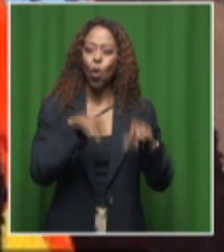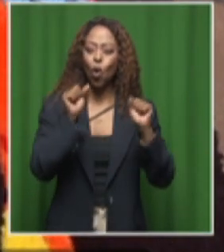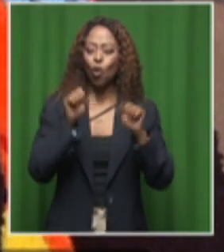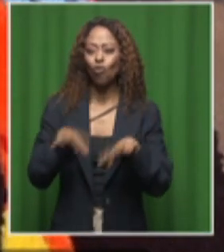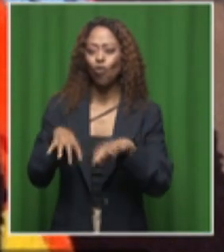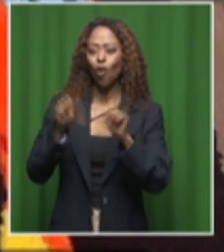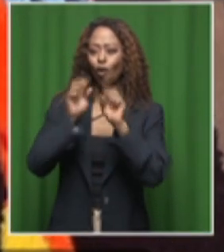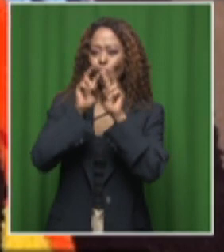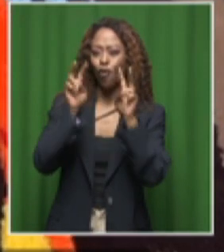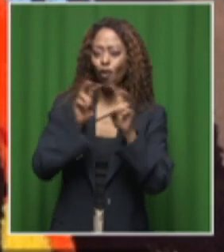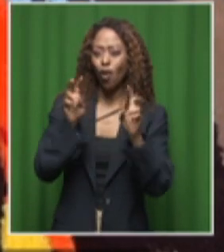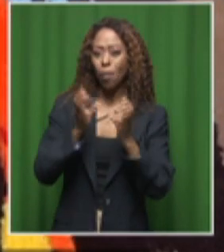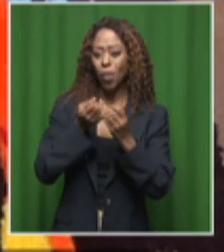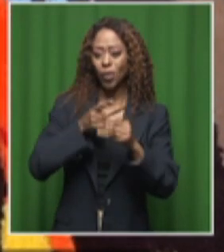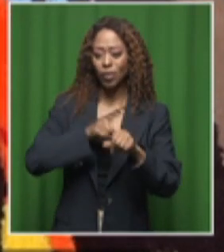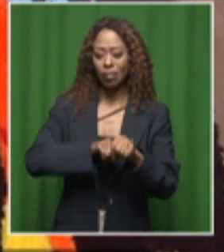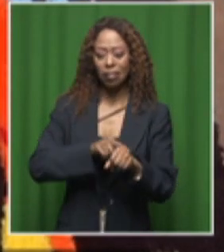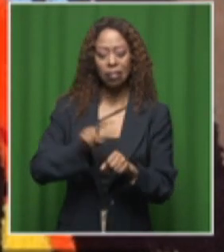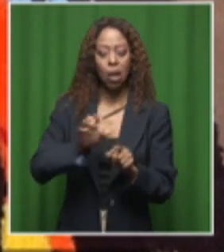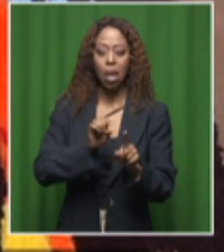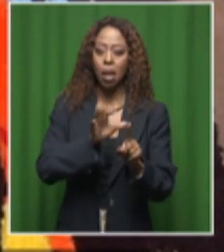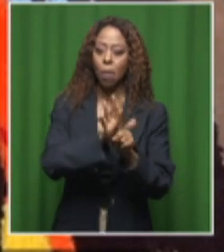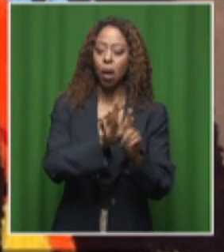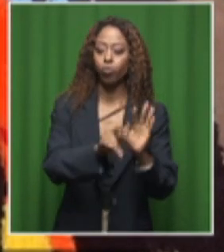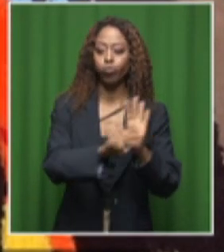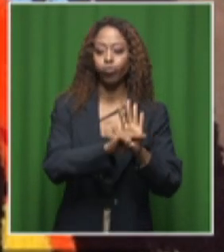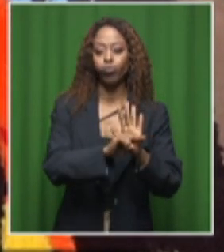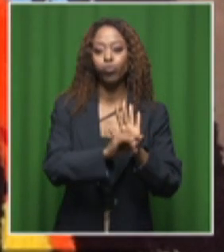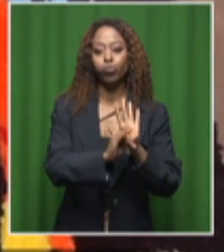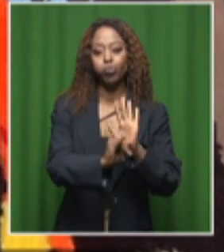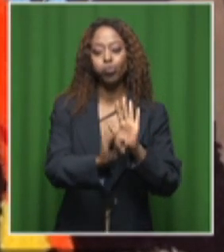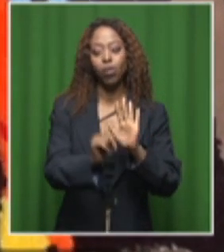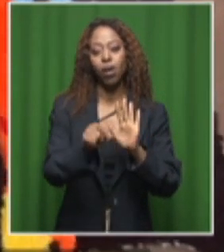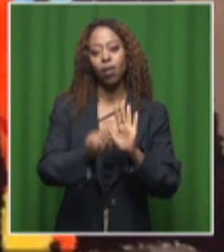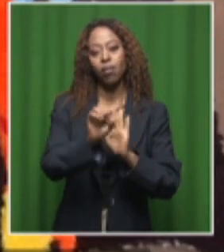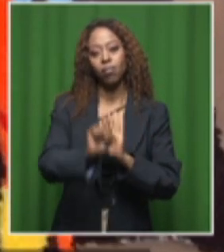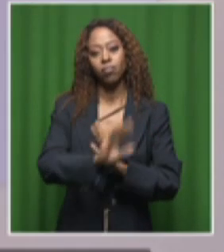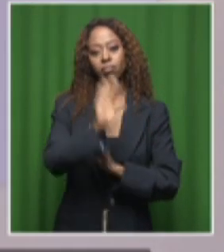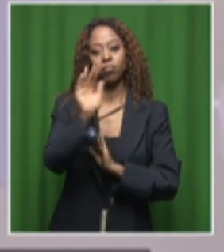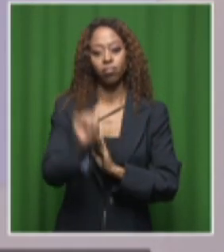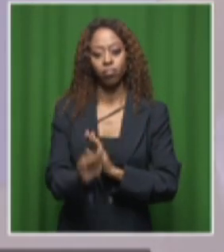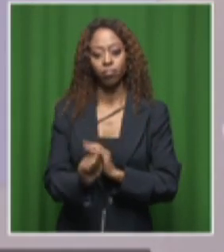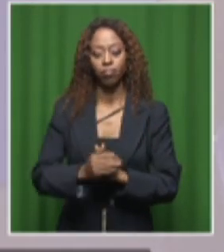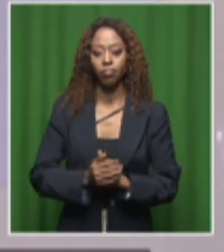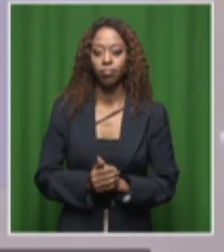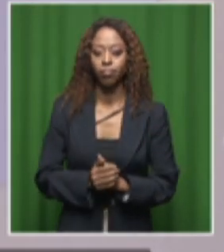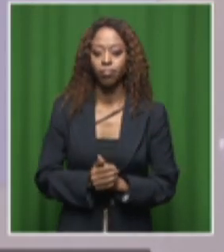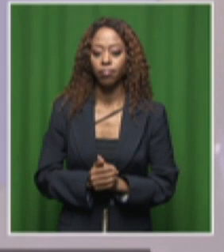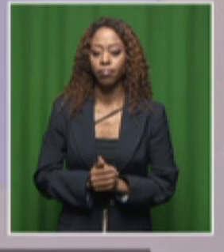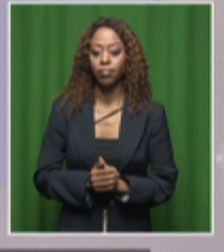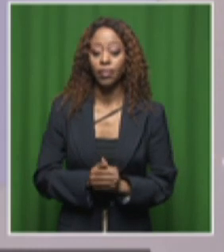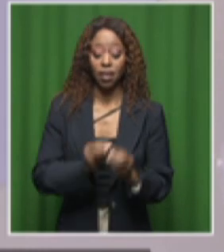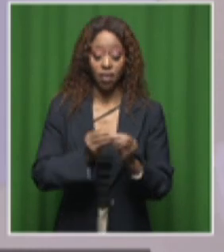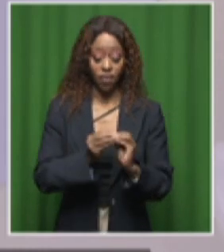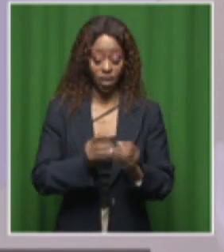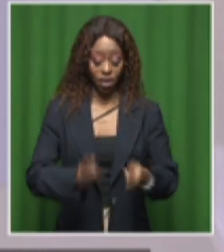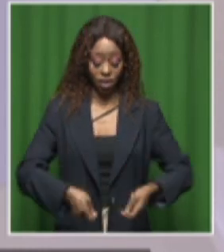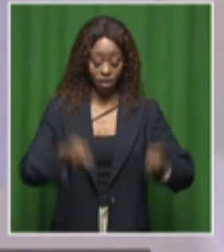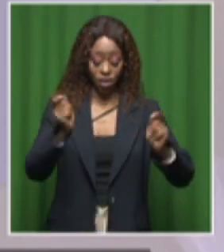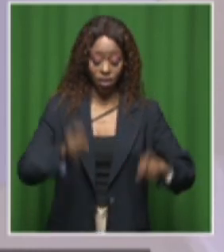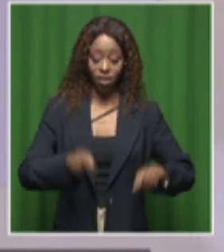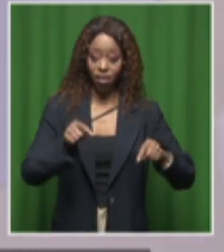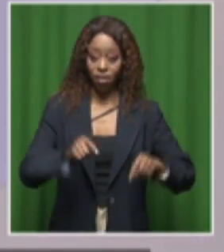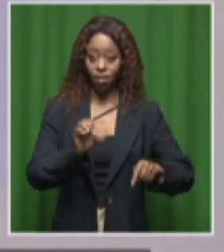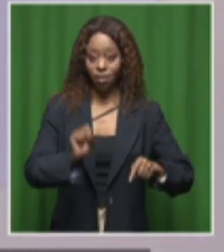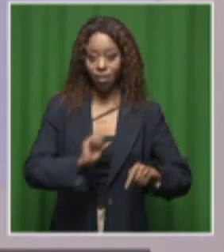outages, load shedding has had a significant impact in South Africa. As a rug maker based in South Africa, the